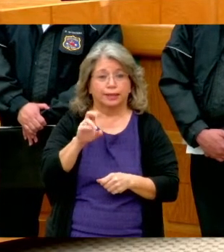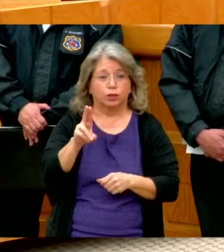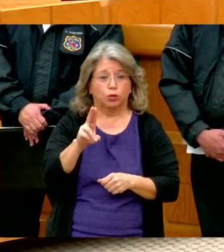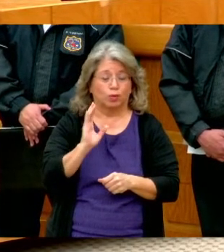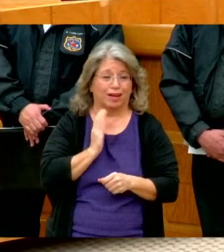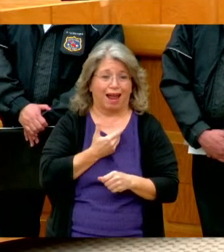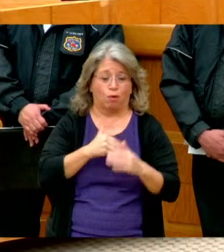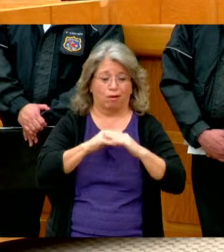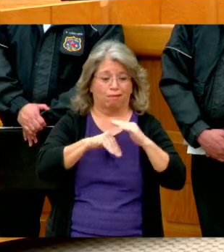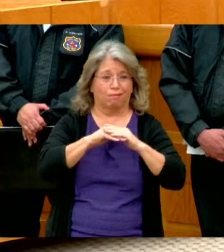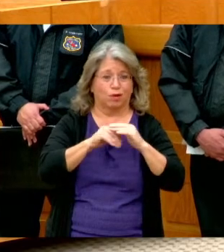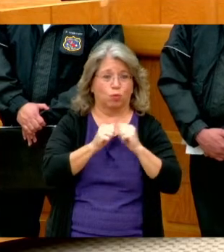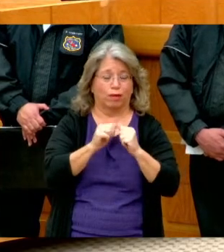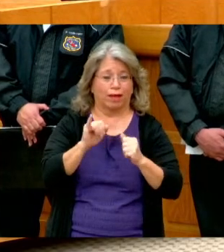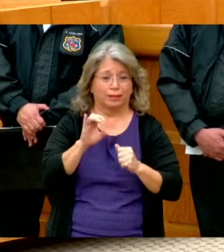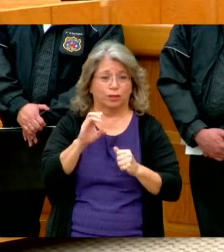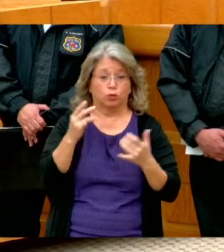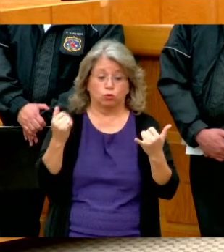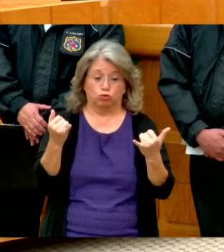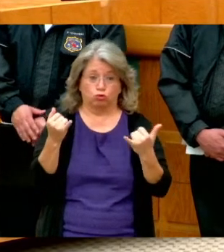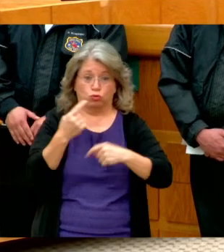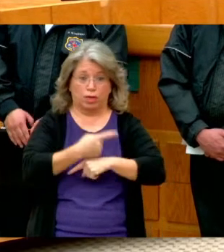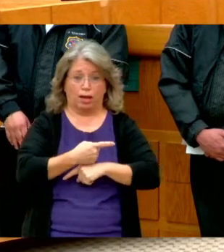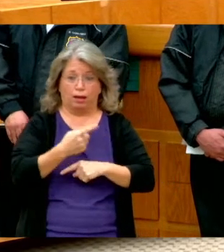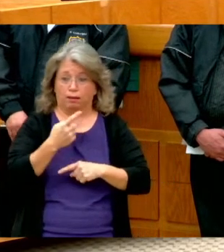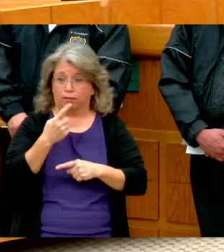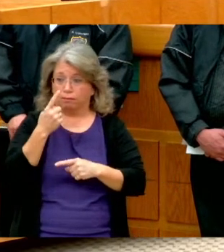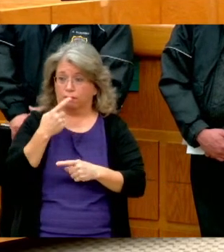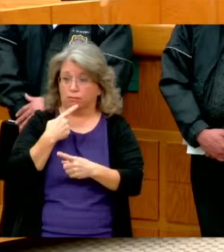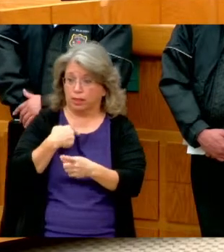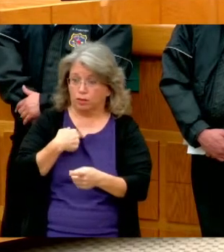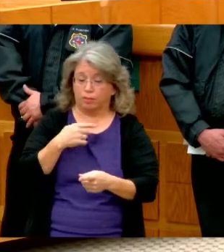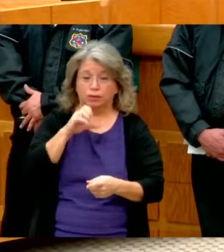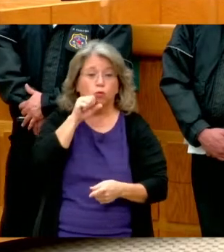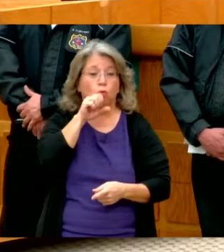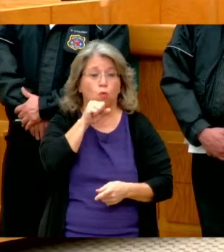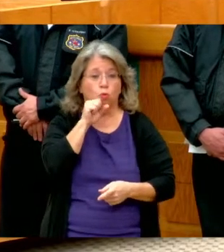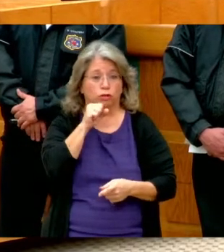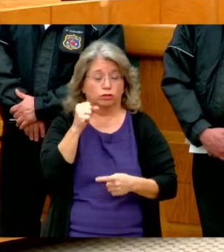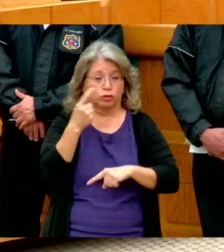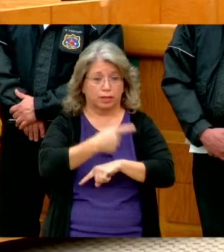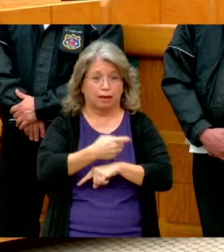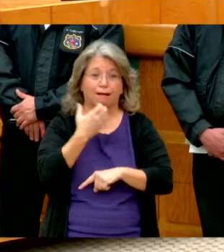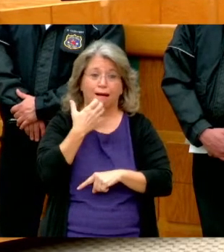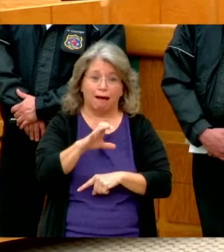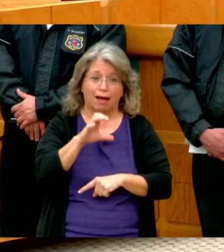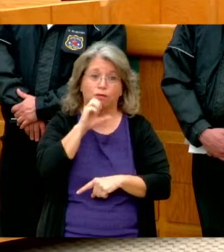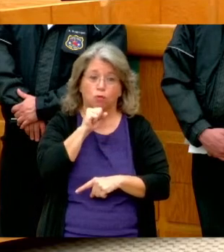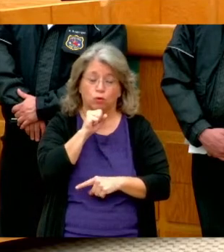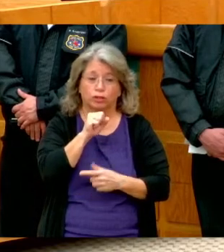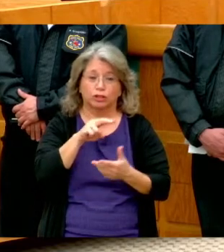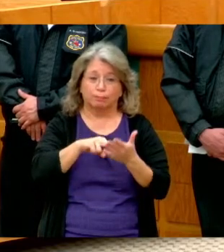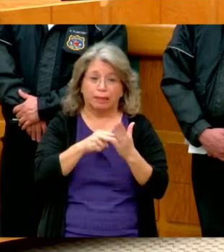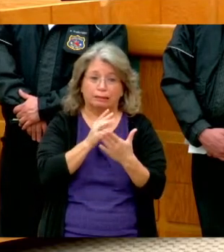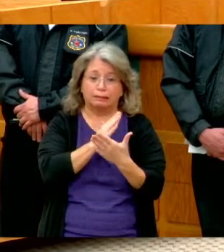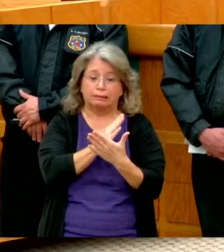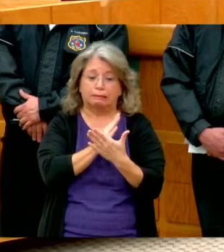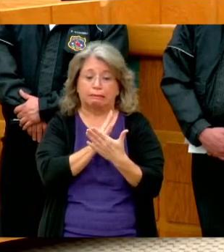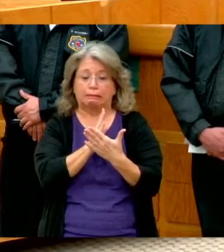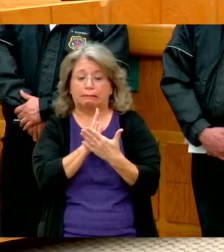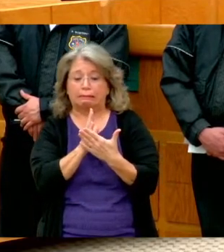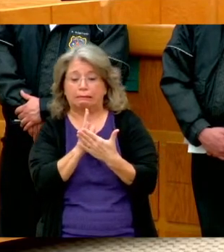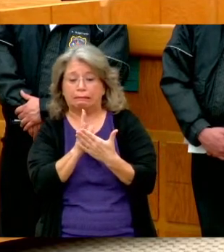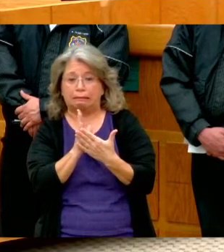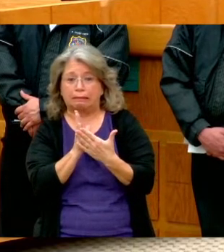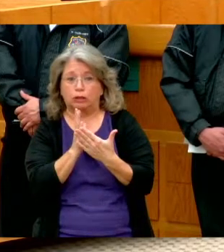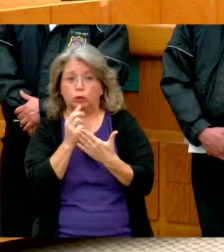So today is an orange day, I have been told. And it's a hot orange, meaning it's trending red.